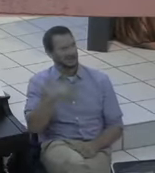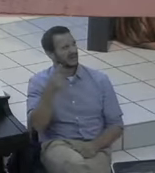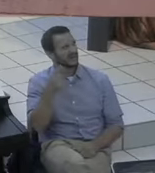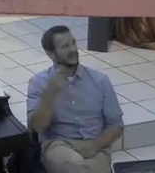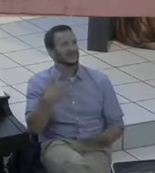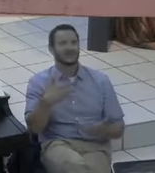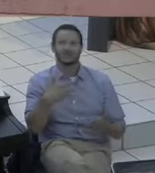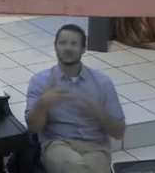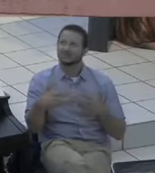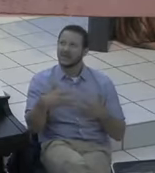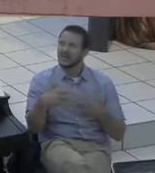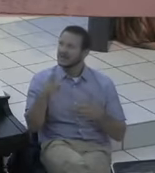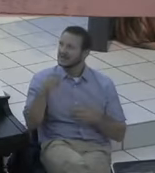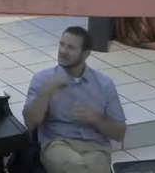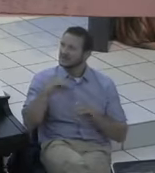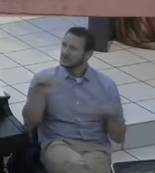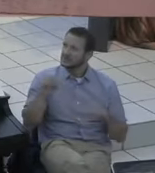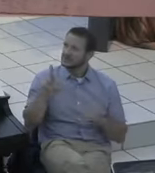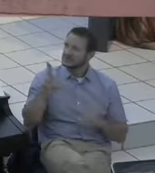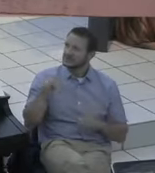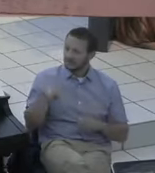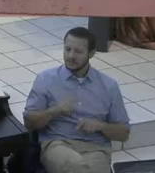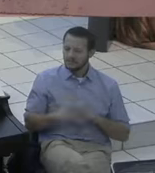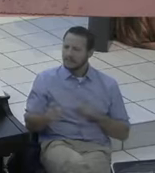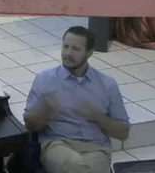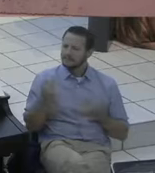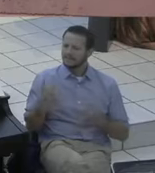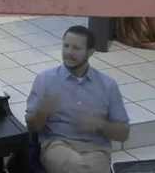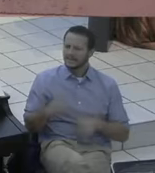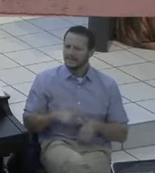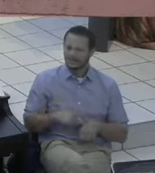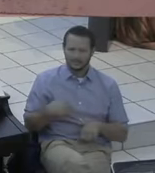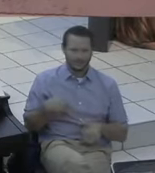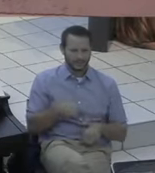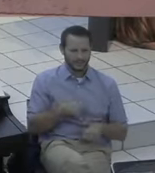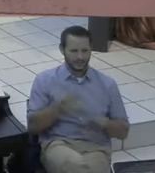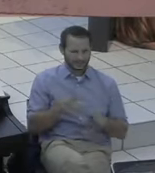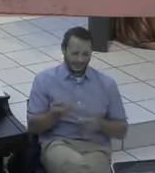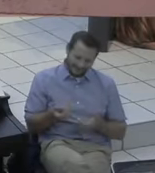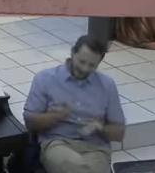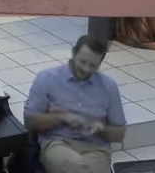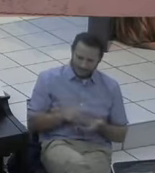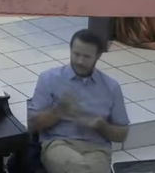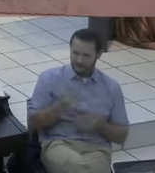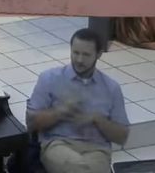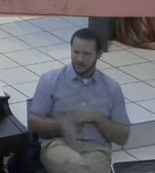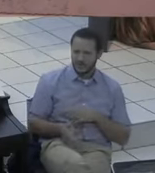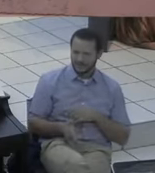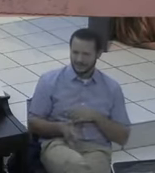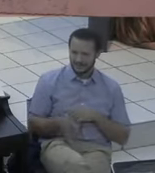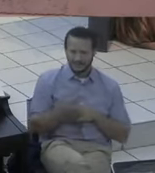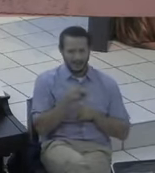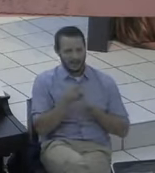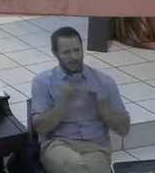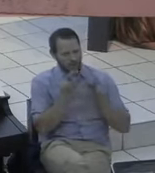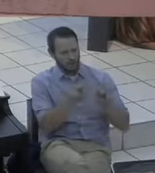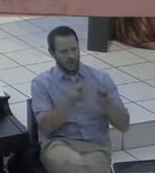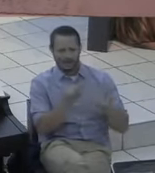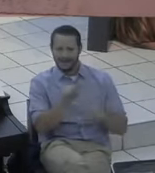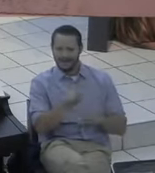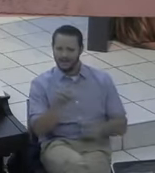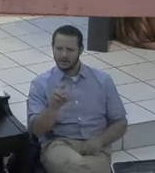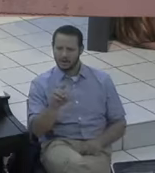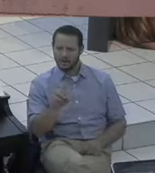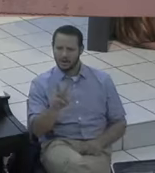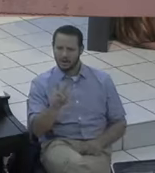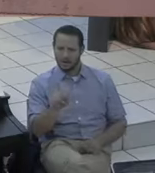see the sunrise, but on many days, we can all take a moment to get up early and to look at the dawn